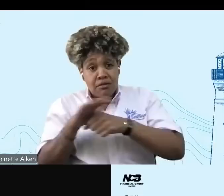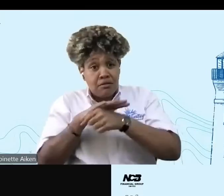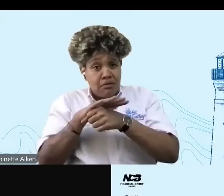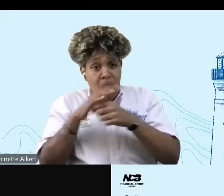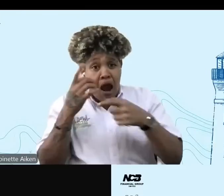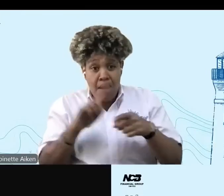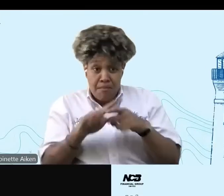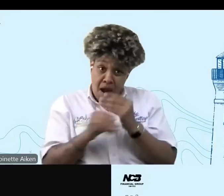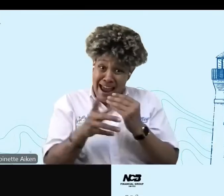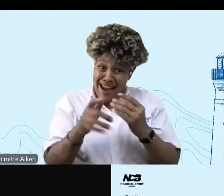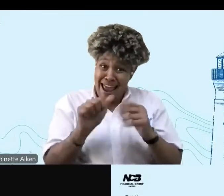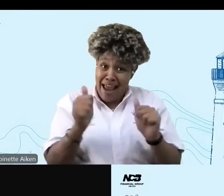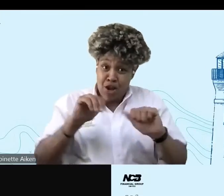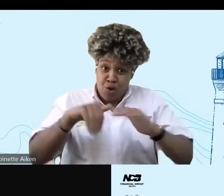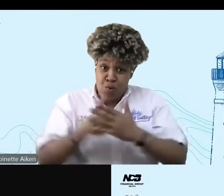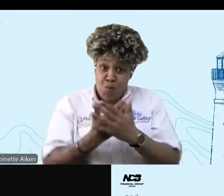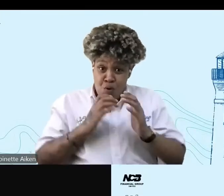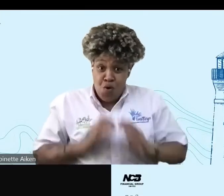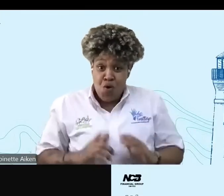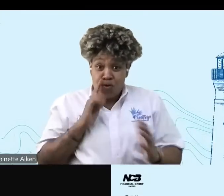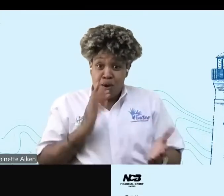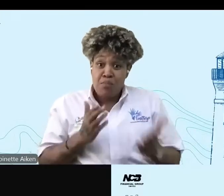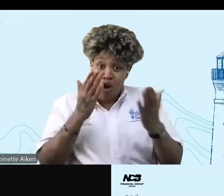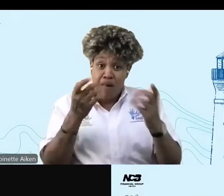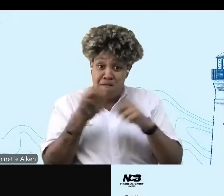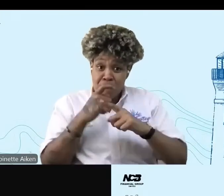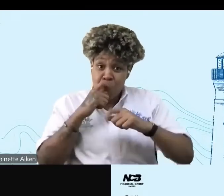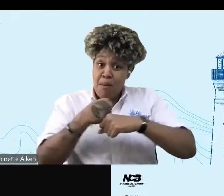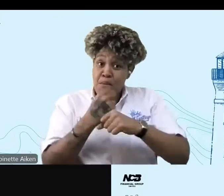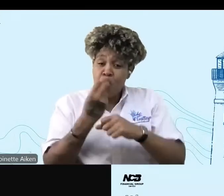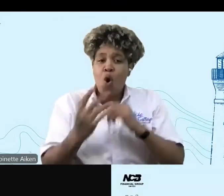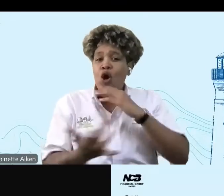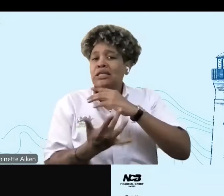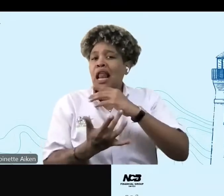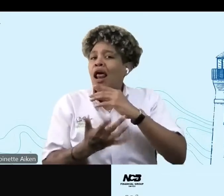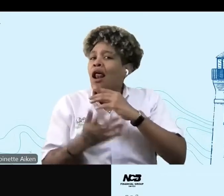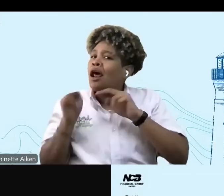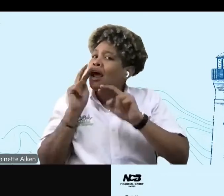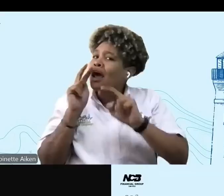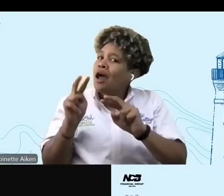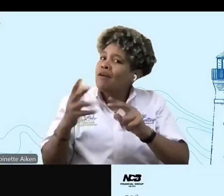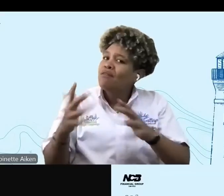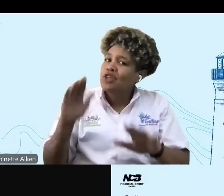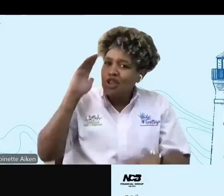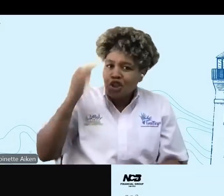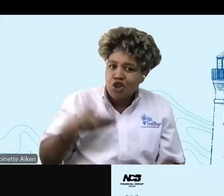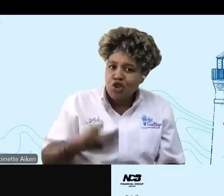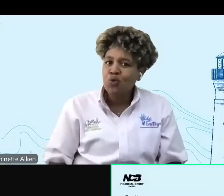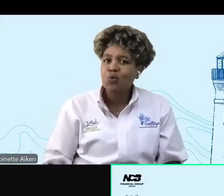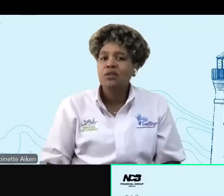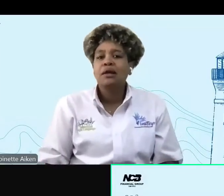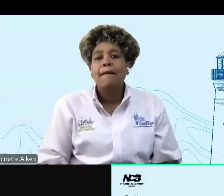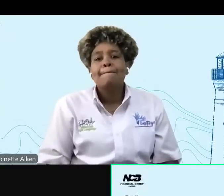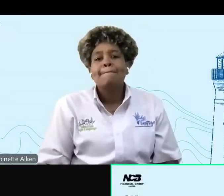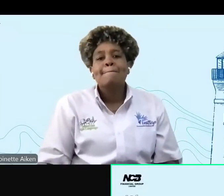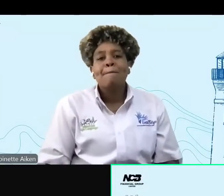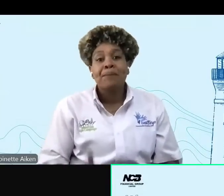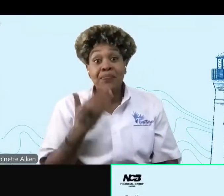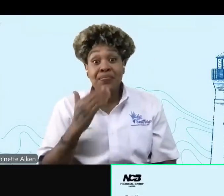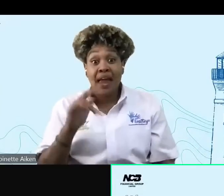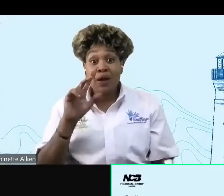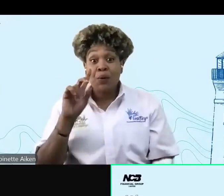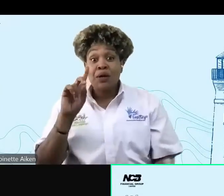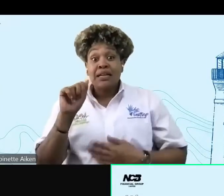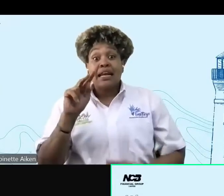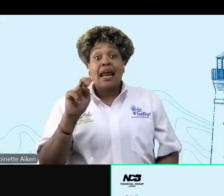And are there any new client offerings from a product or technology standpoint that are being introduced? Thank you, Dave. Good